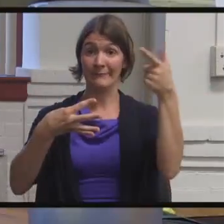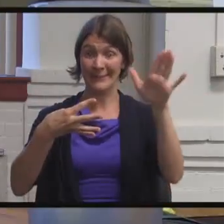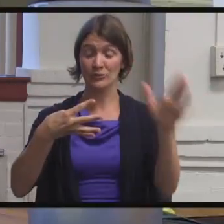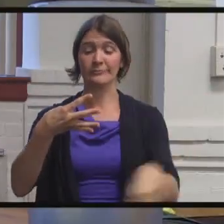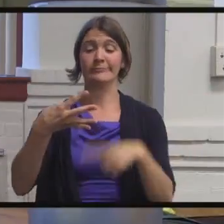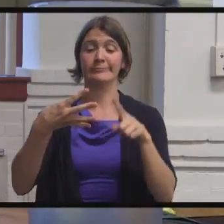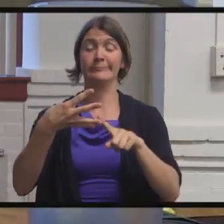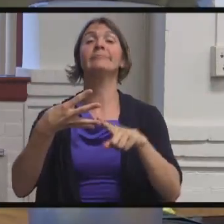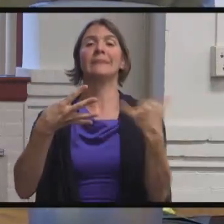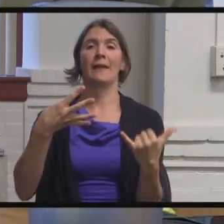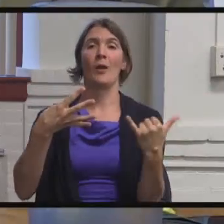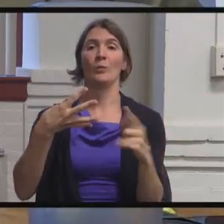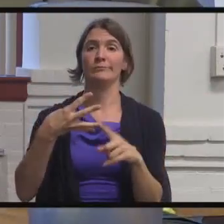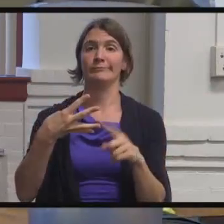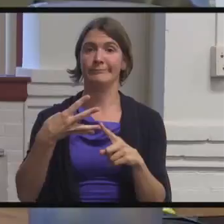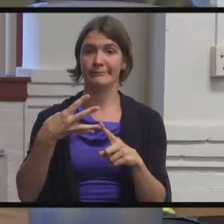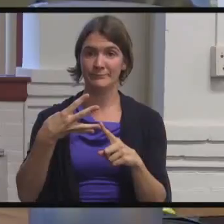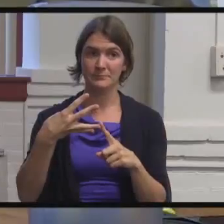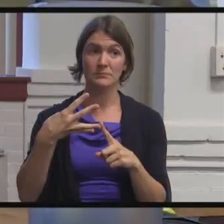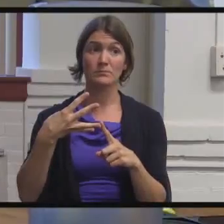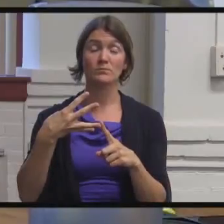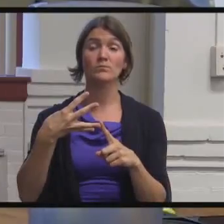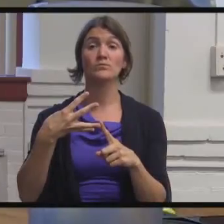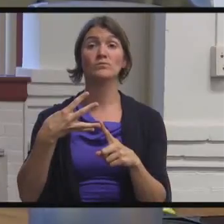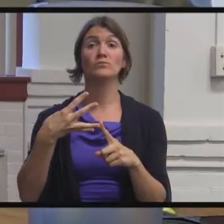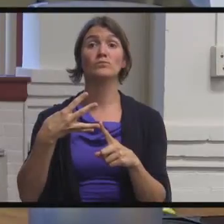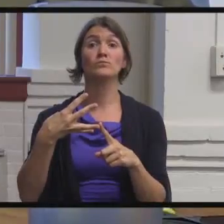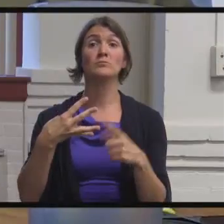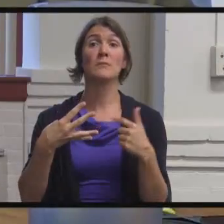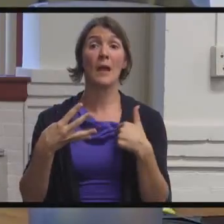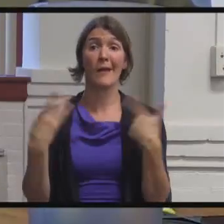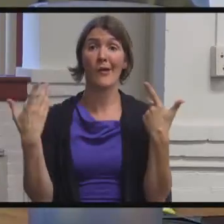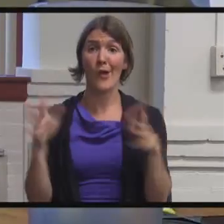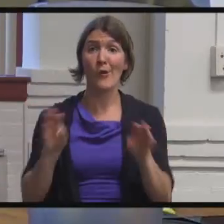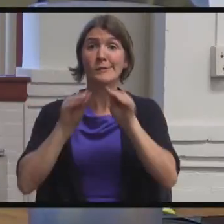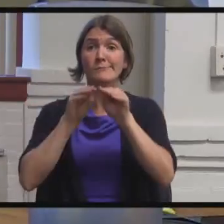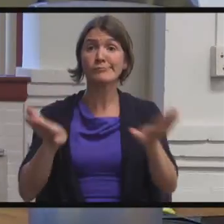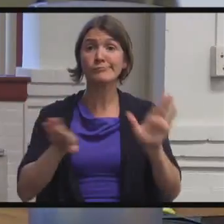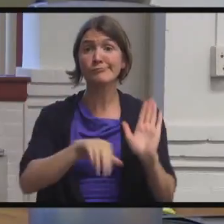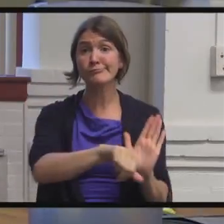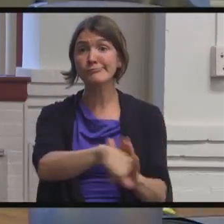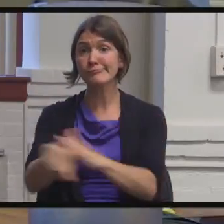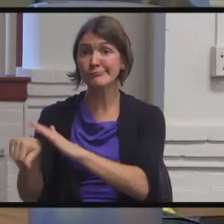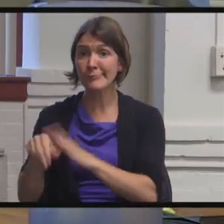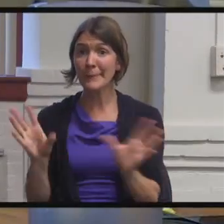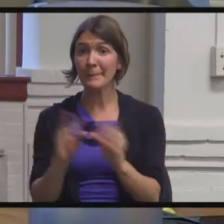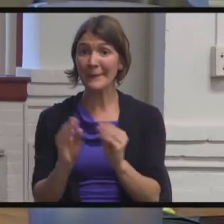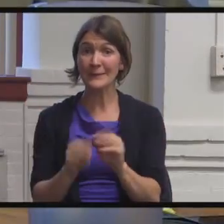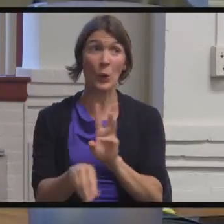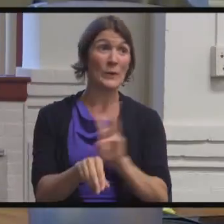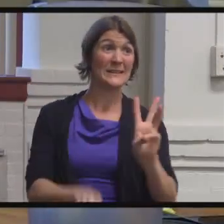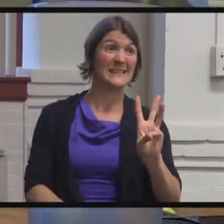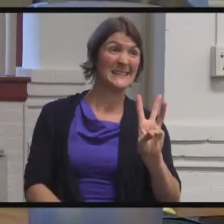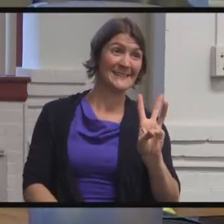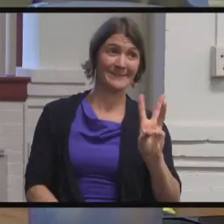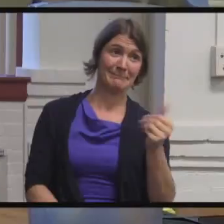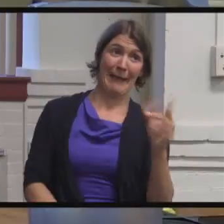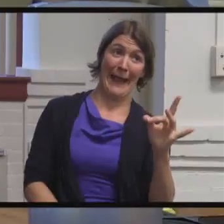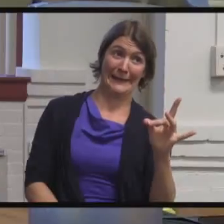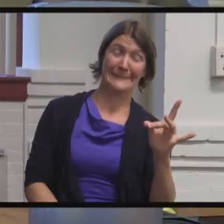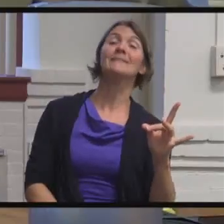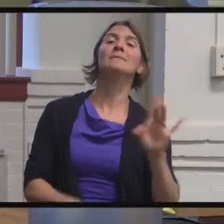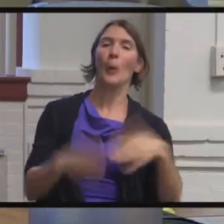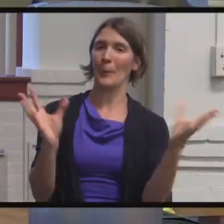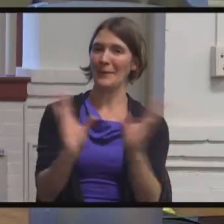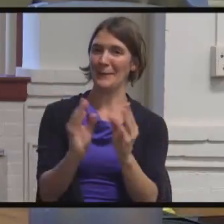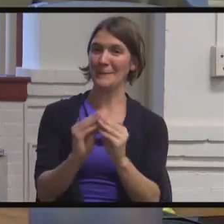regularly scheduled monthly select board meeting. I call the meeting to order just after 6:15. I want to